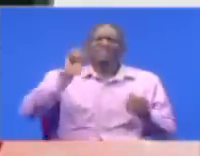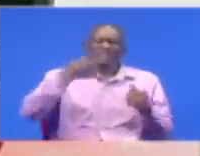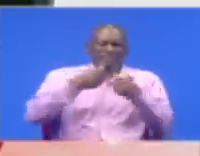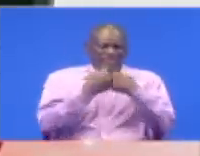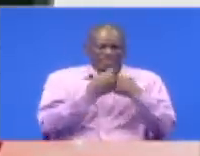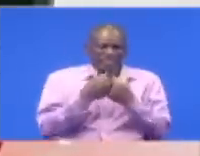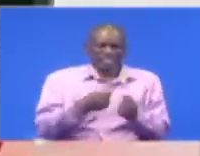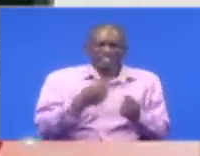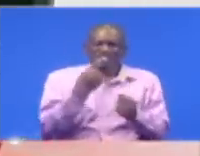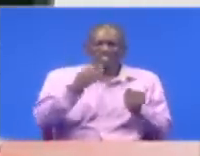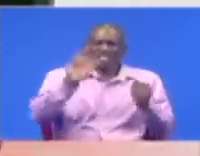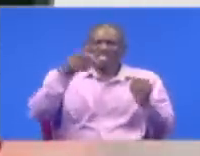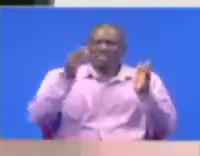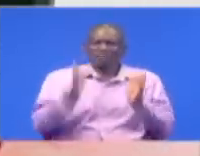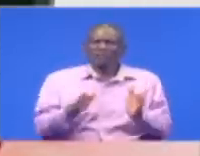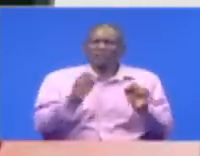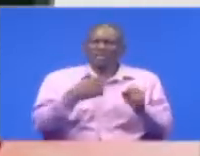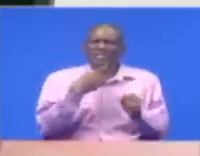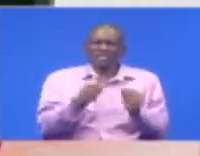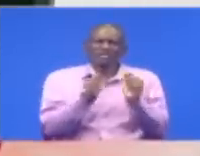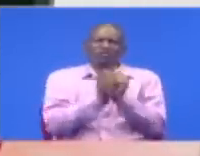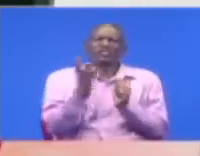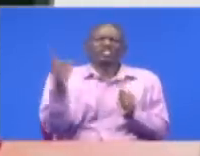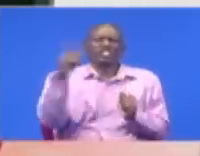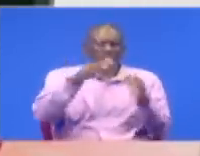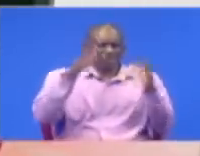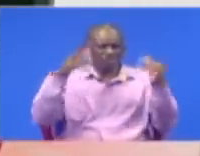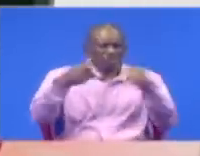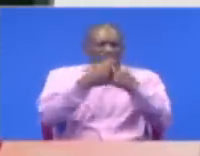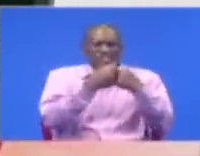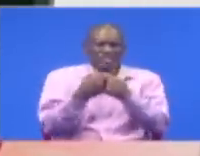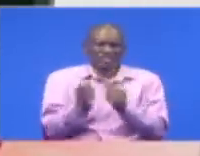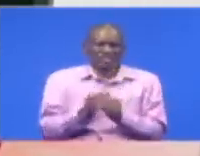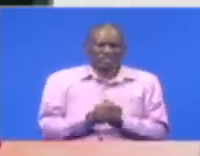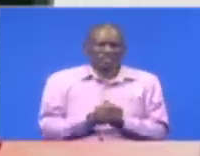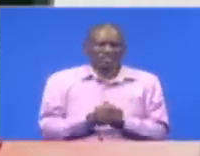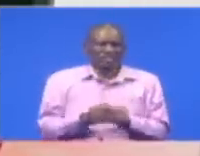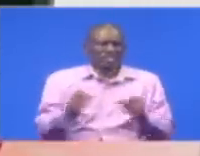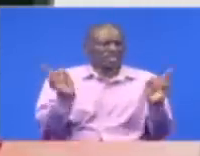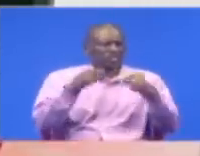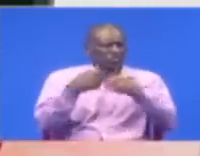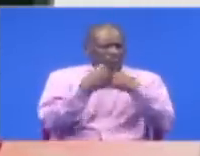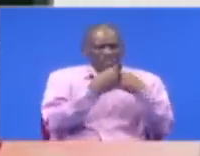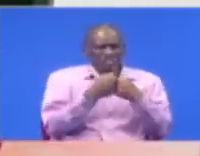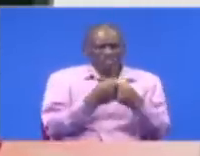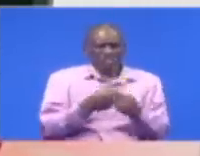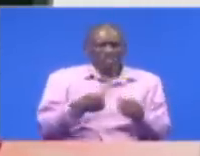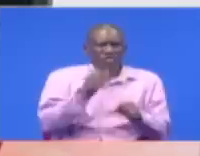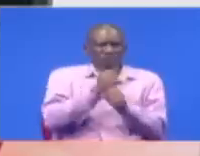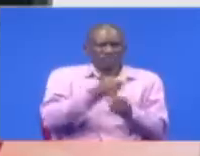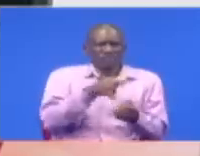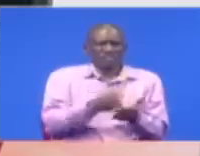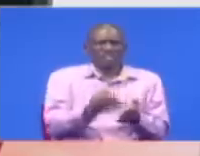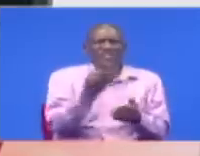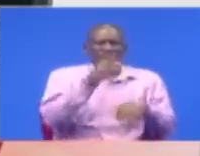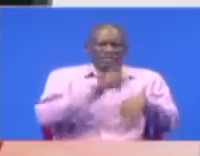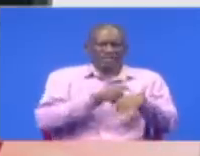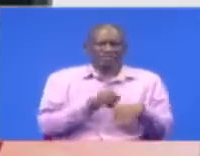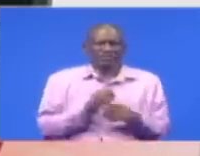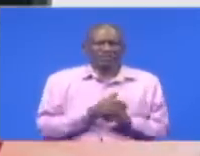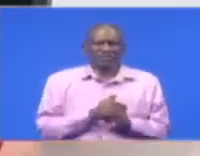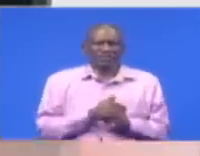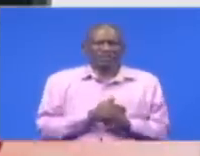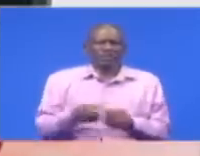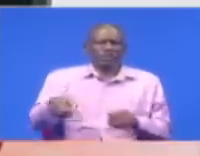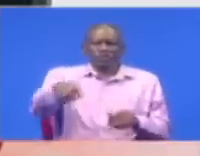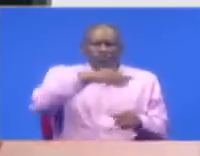challenge every Kenyan would say is the 14 days. It's not a challenge. We have done it 3 times. We